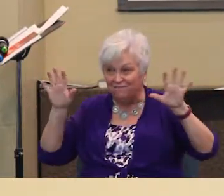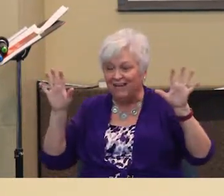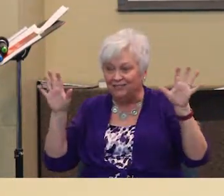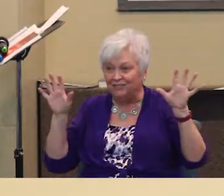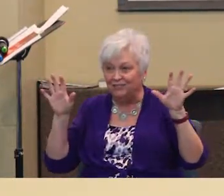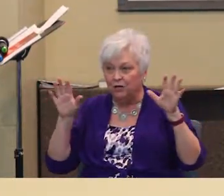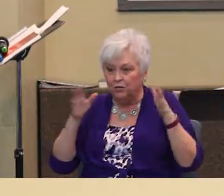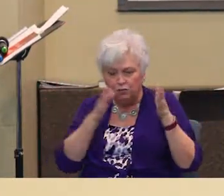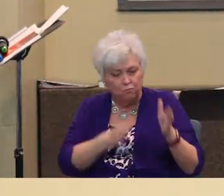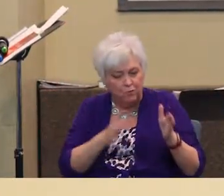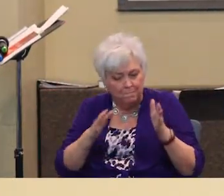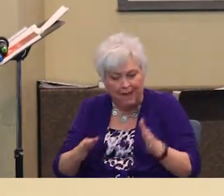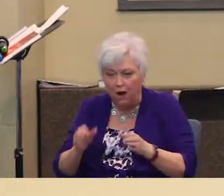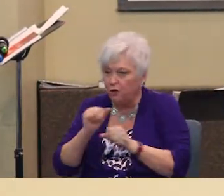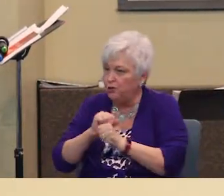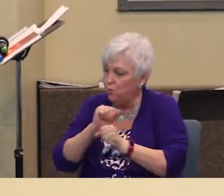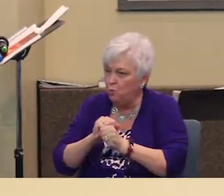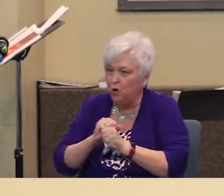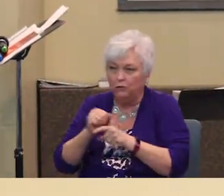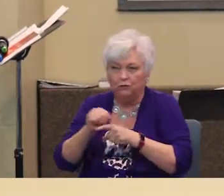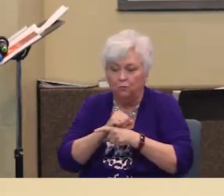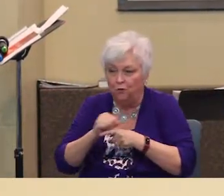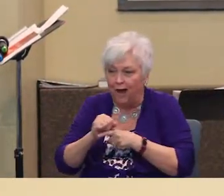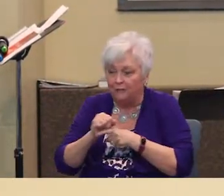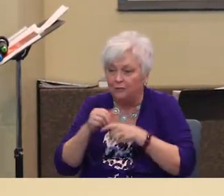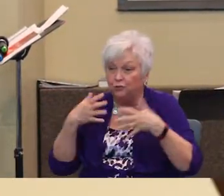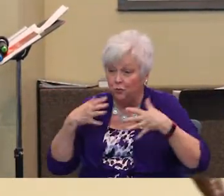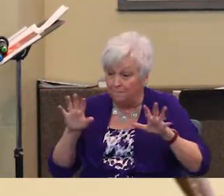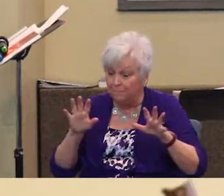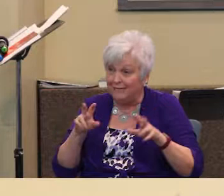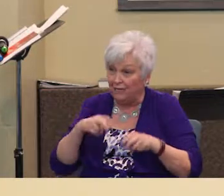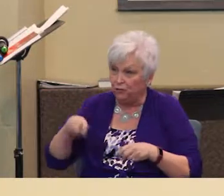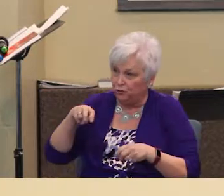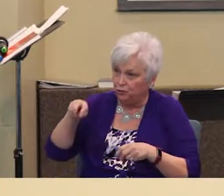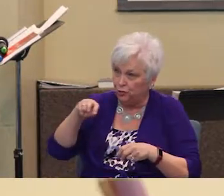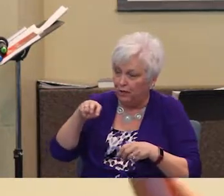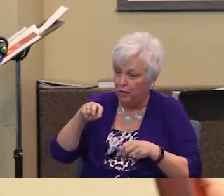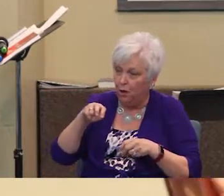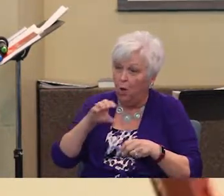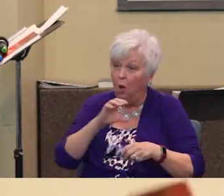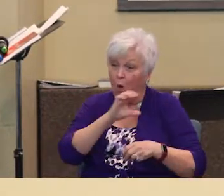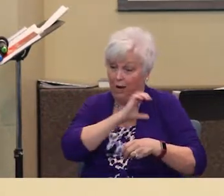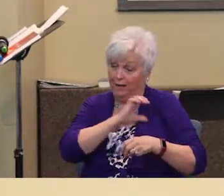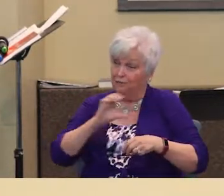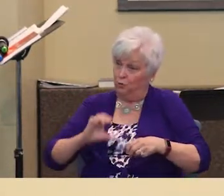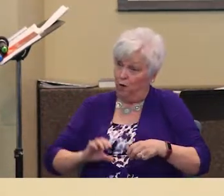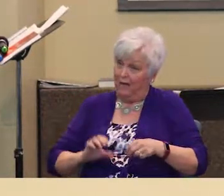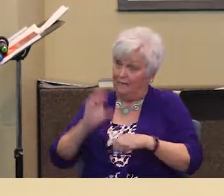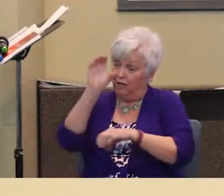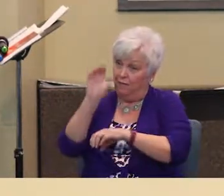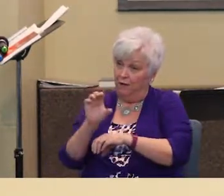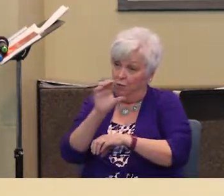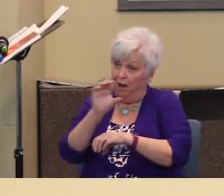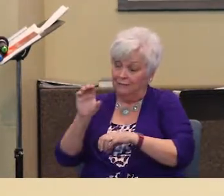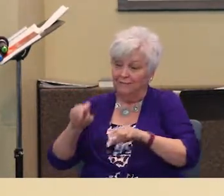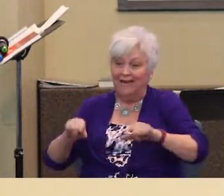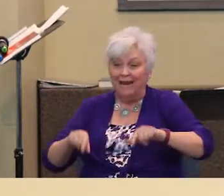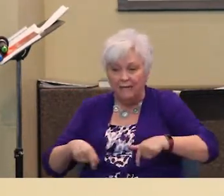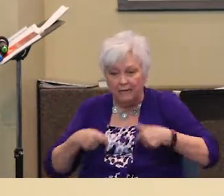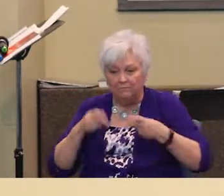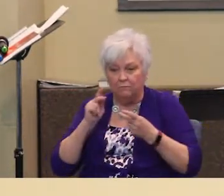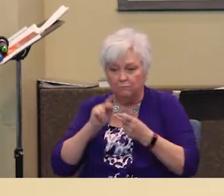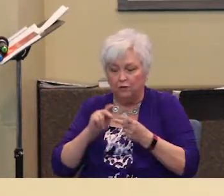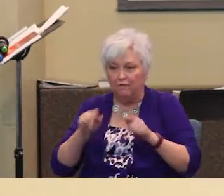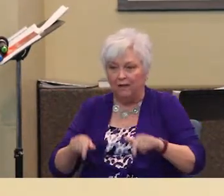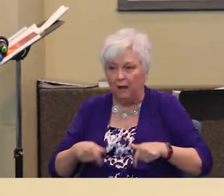had successfully completed the journey. Or it's Christ on the cross, having lived the sinless, perfect life, having been